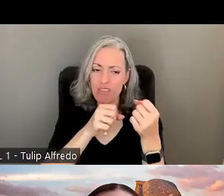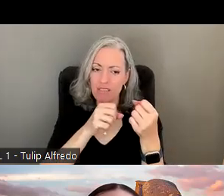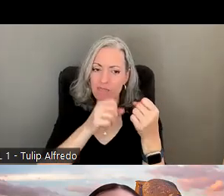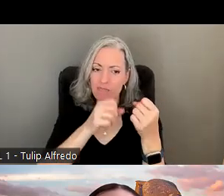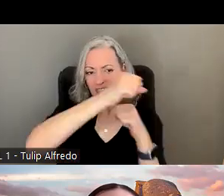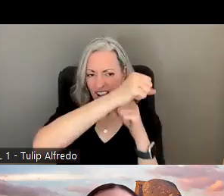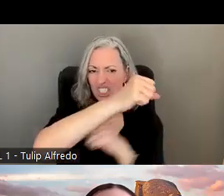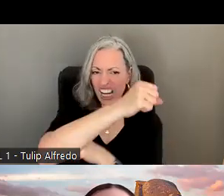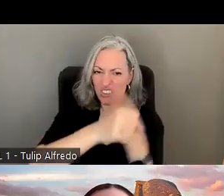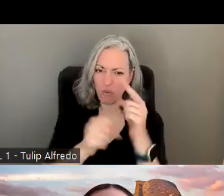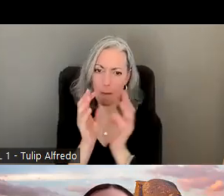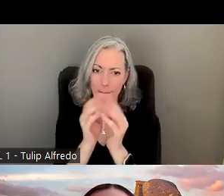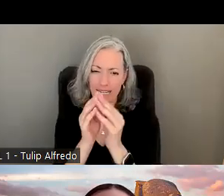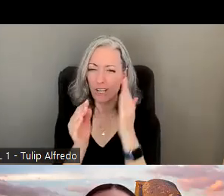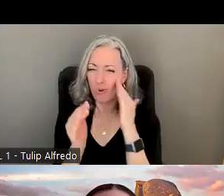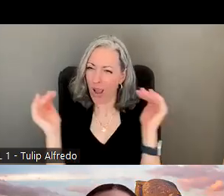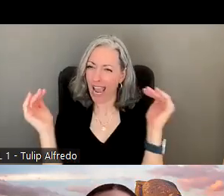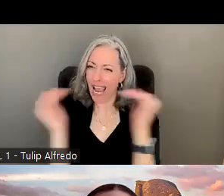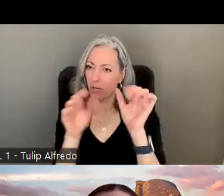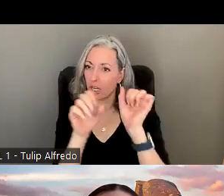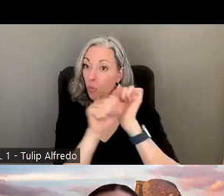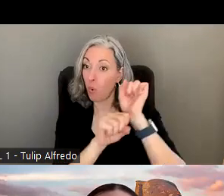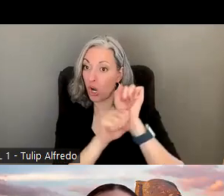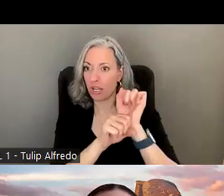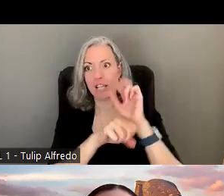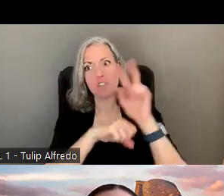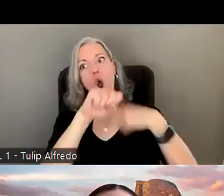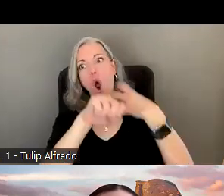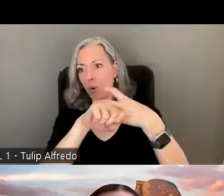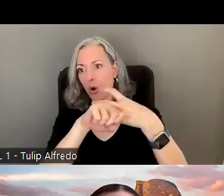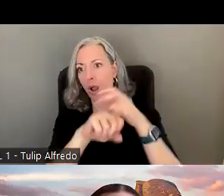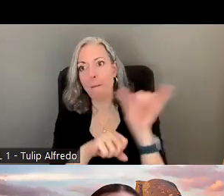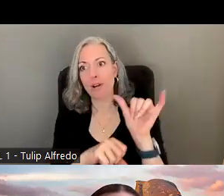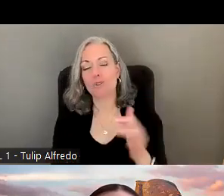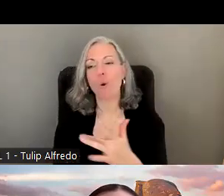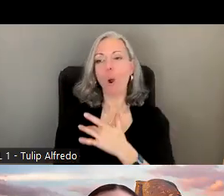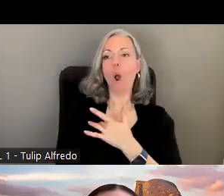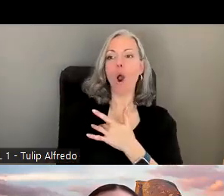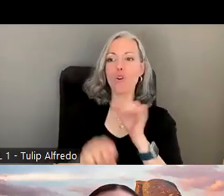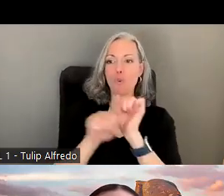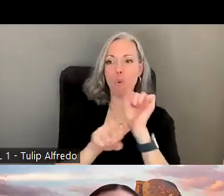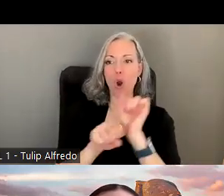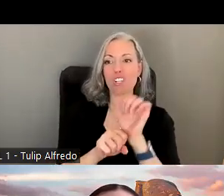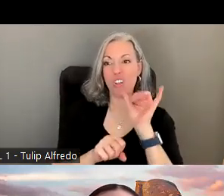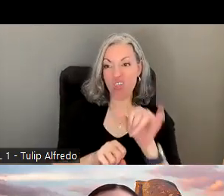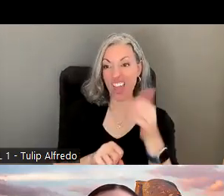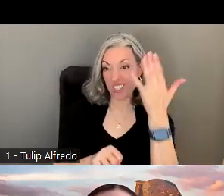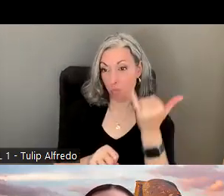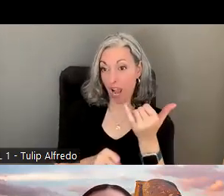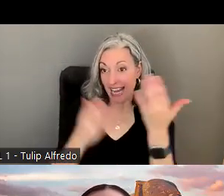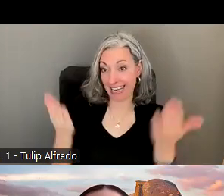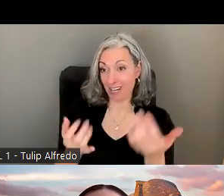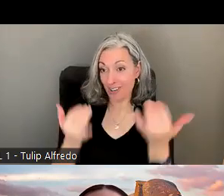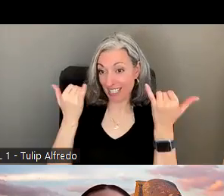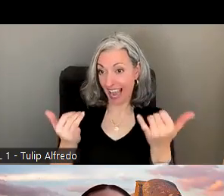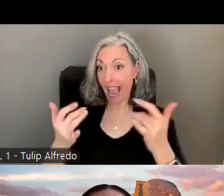as I say, equity work is hard work, but it's also heart work. And so that's what we're here today. I'm very